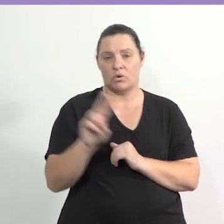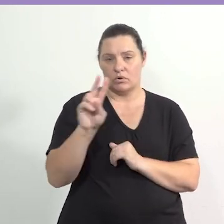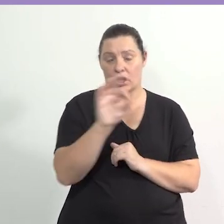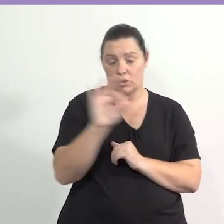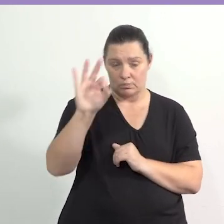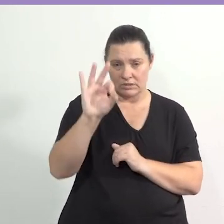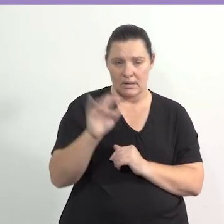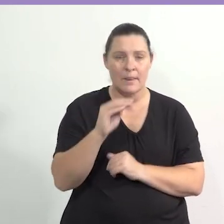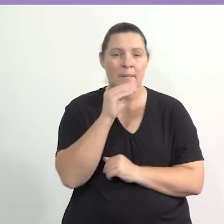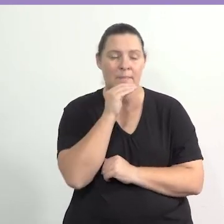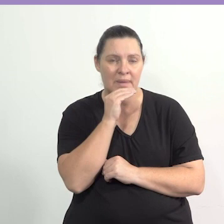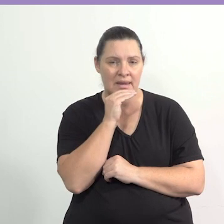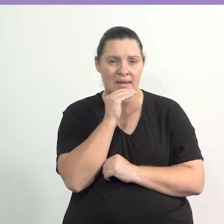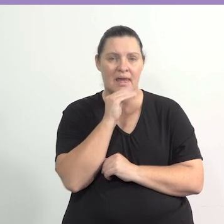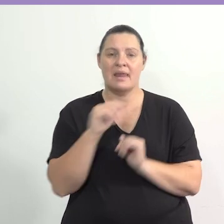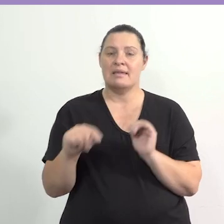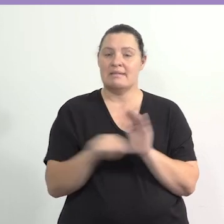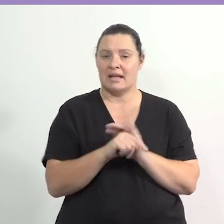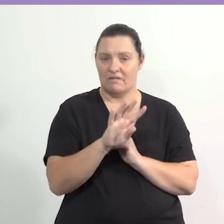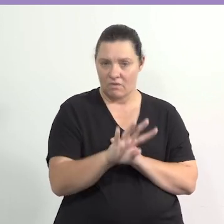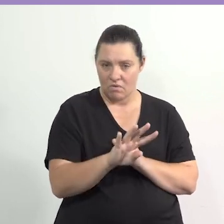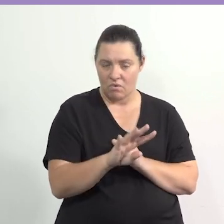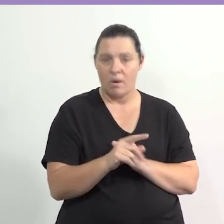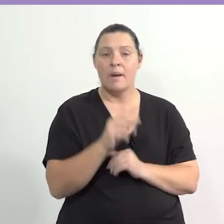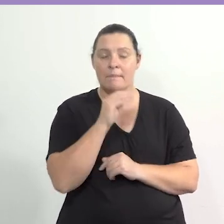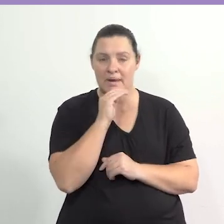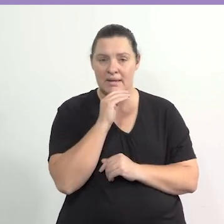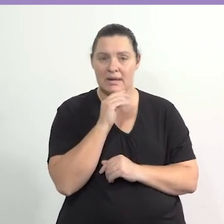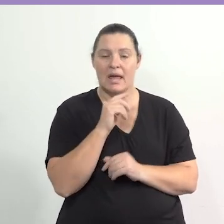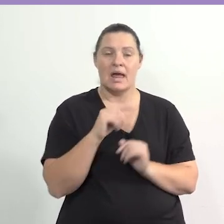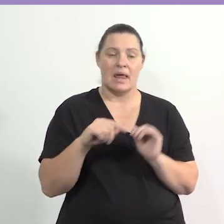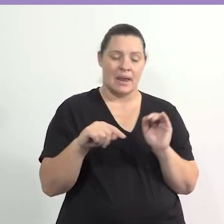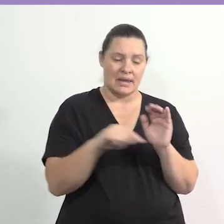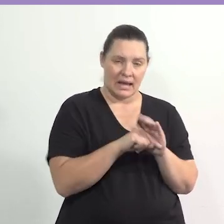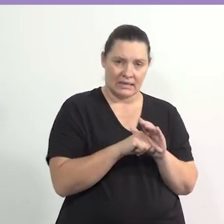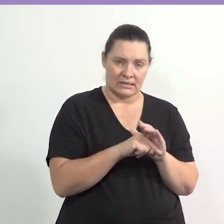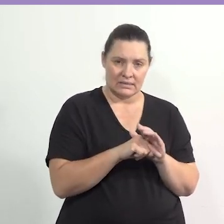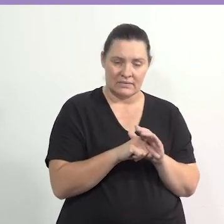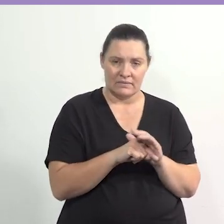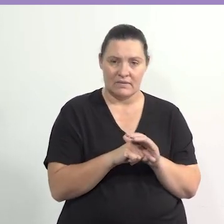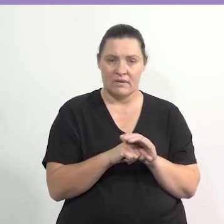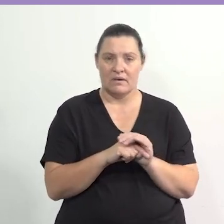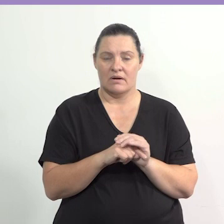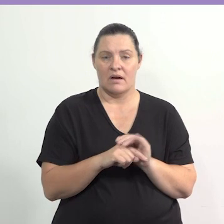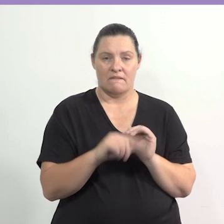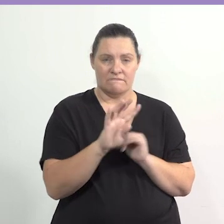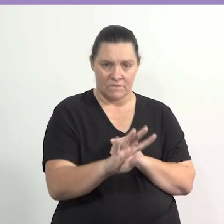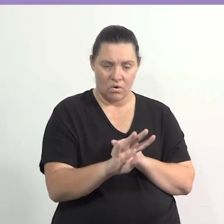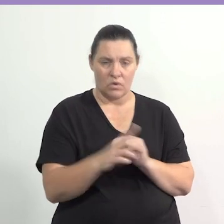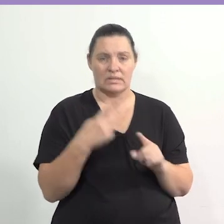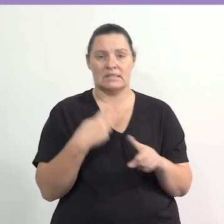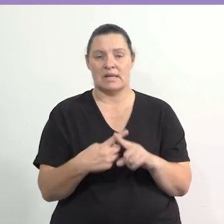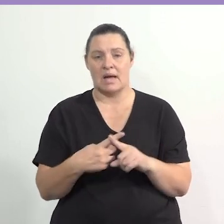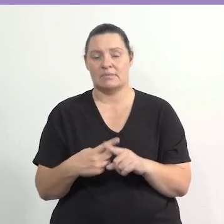cubed? This means that we are going to take negative 4 and we are going to multiply it by itself twice. So this is